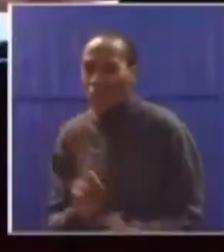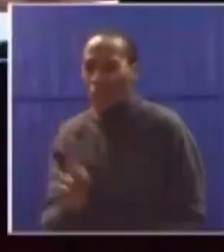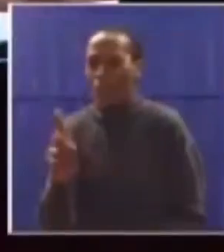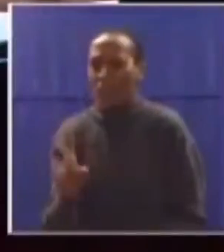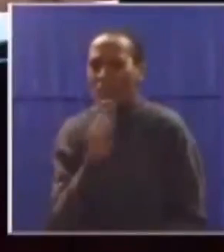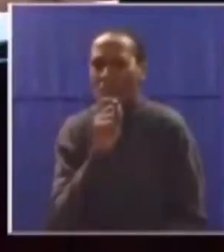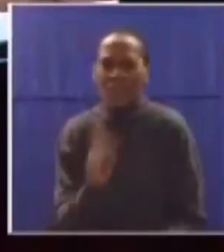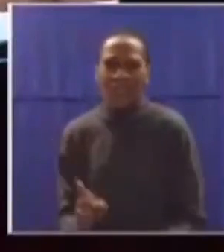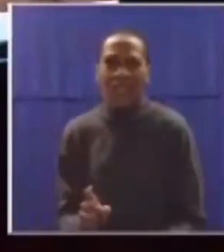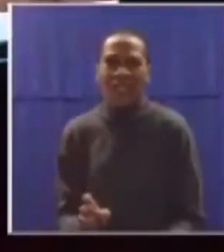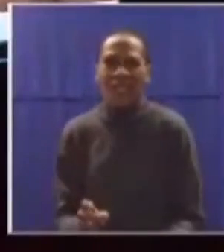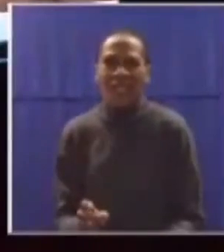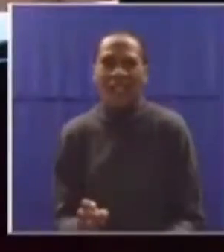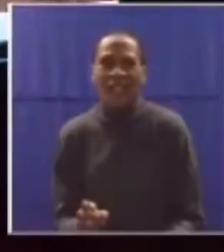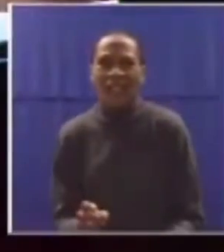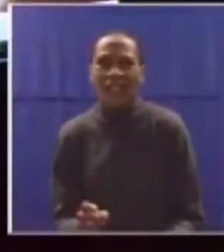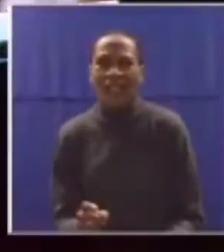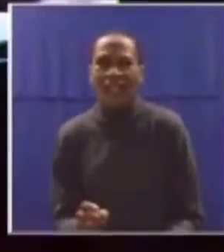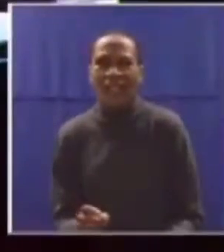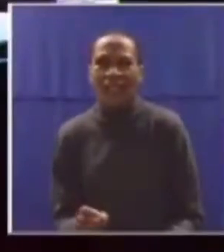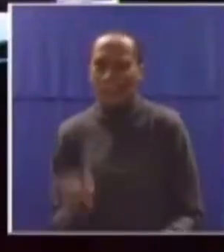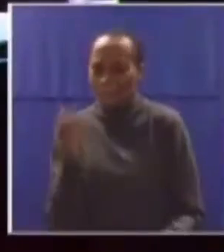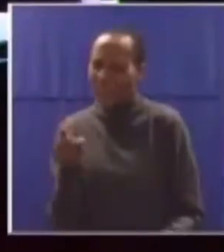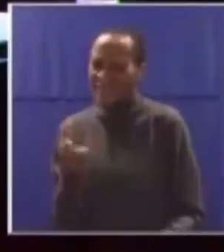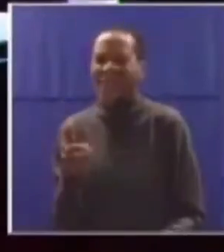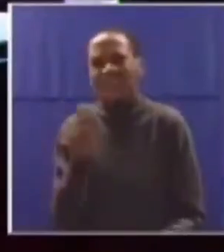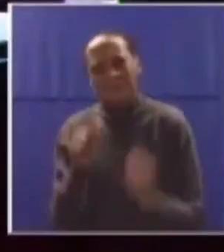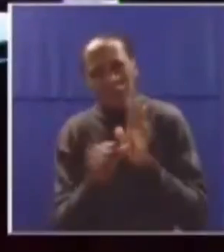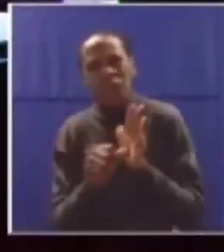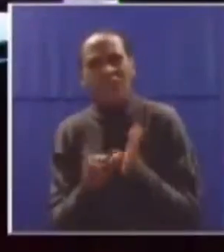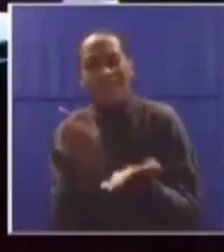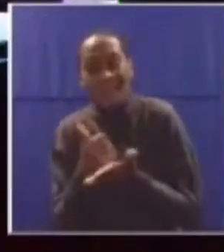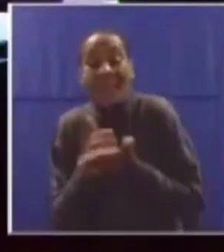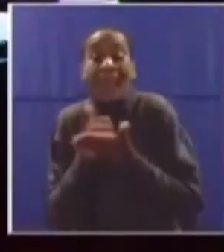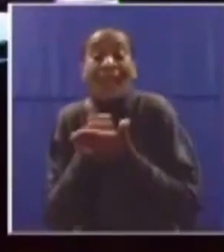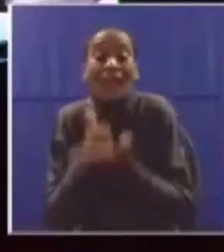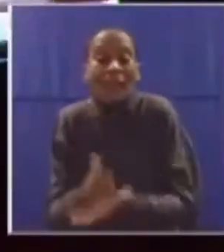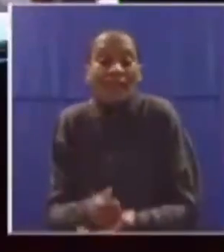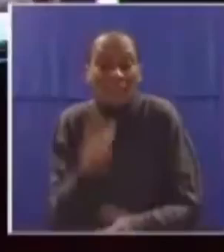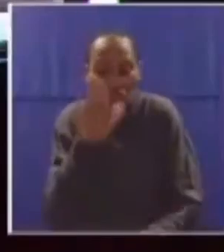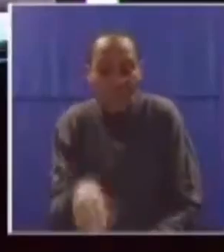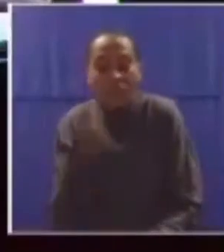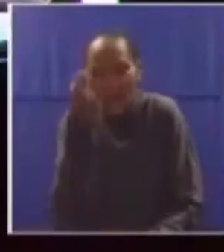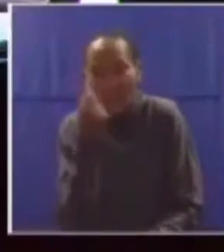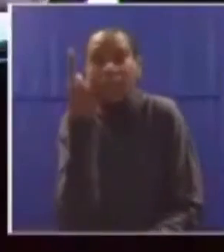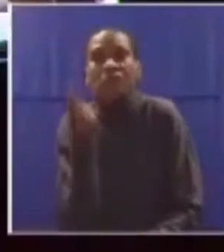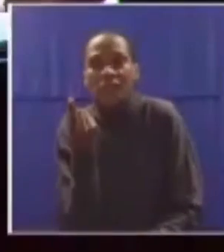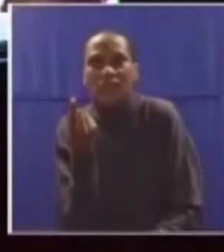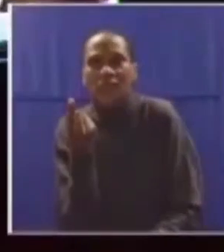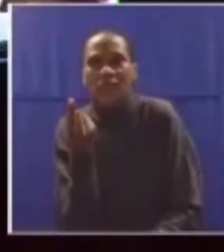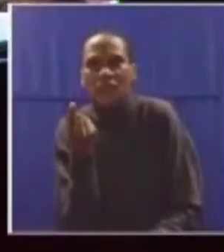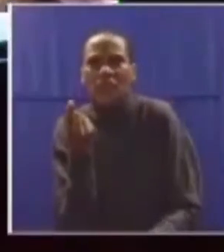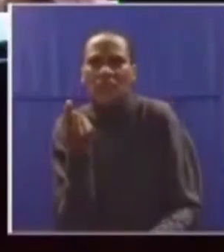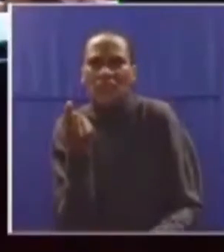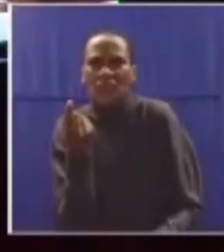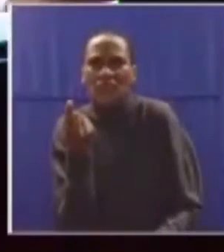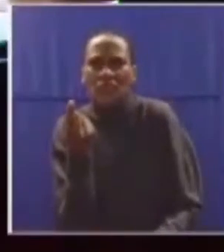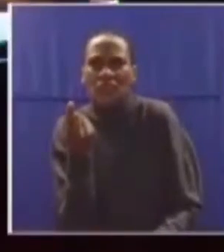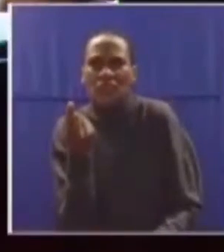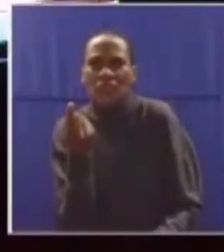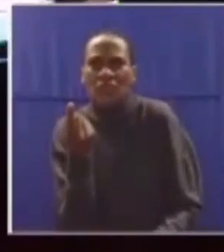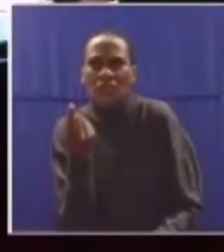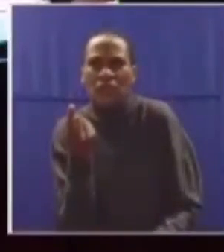it's something which is very highly cognitive, very complex, which we even analyze